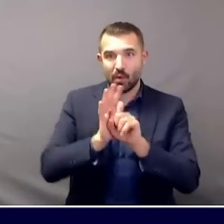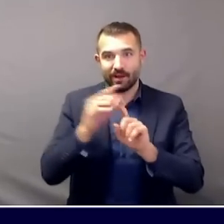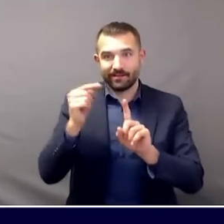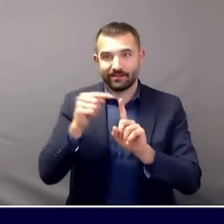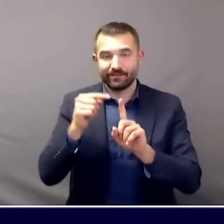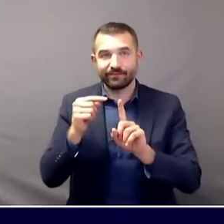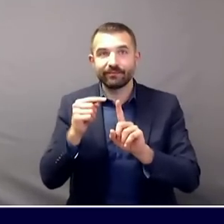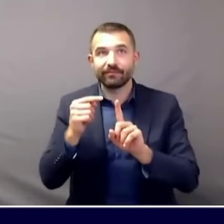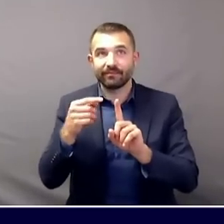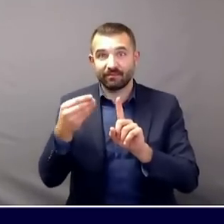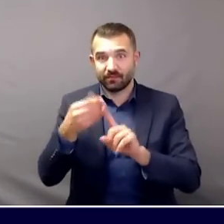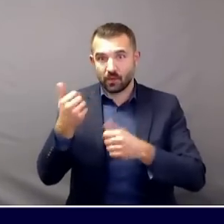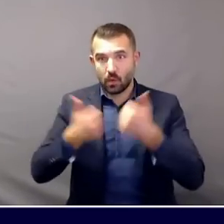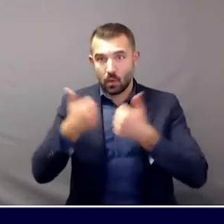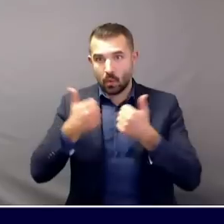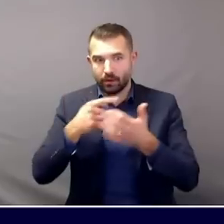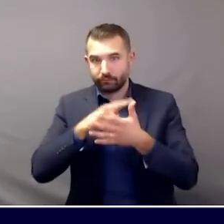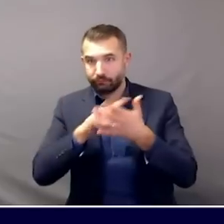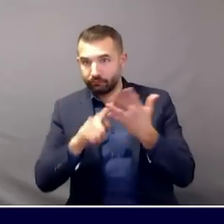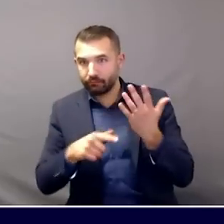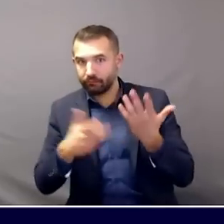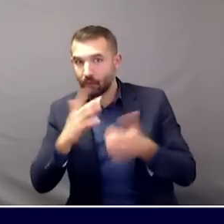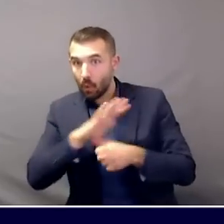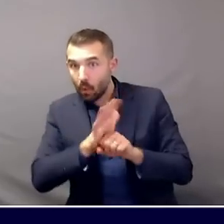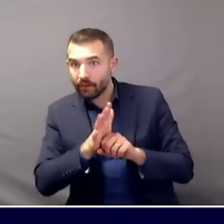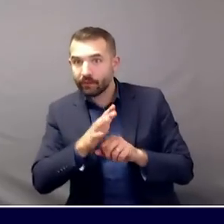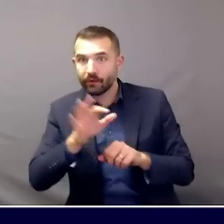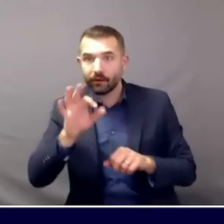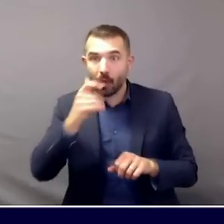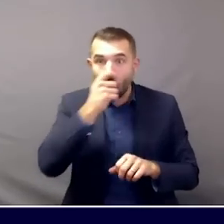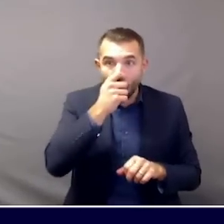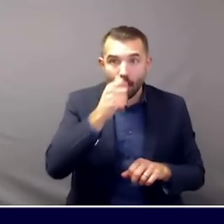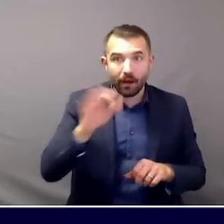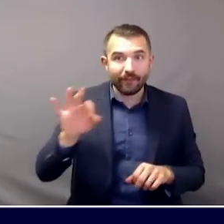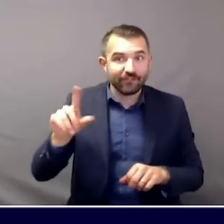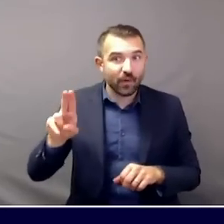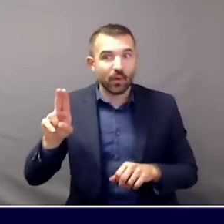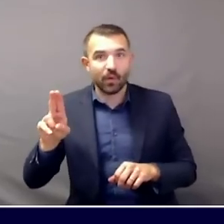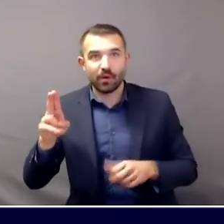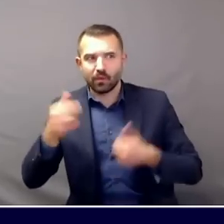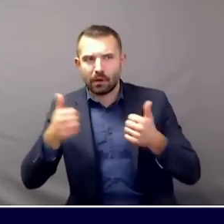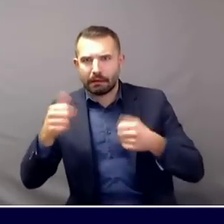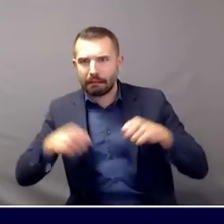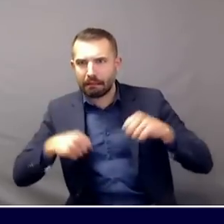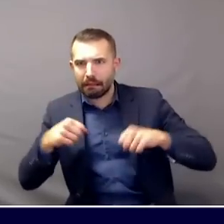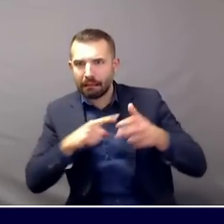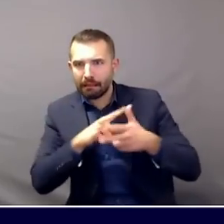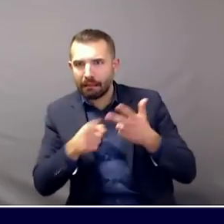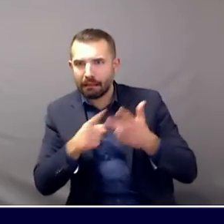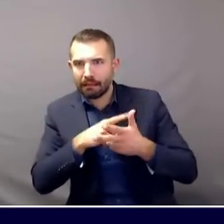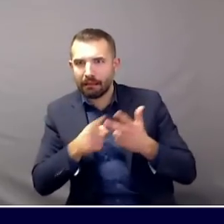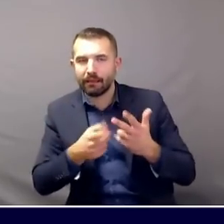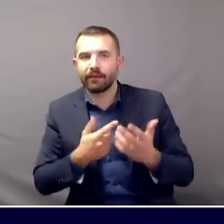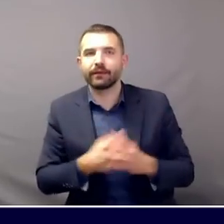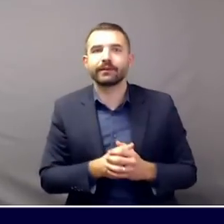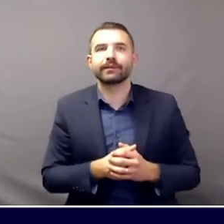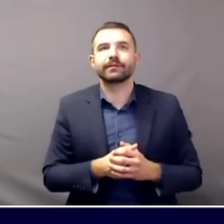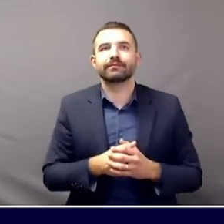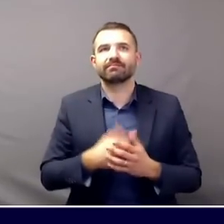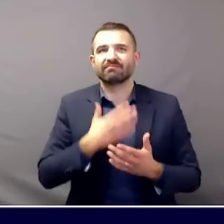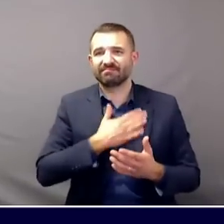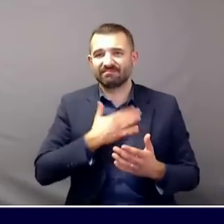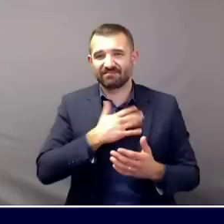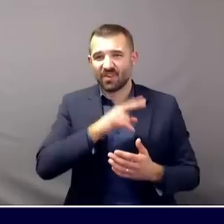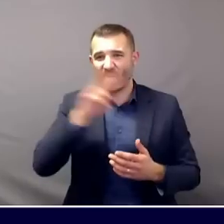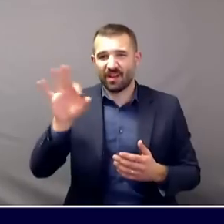flu or the cold, or whether it might be COVID. So that's where that's going. But I'd urge you to take a look at all those flu reports. We've got an epidemiologist